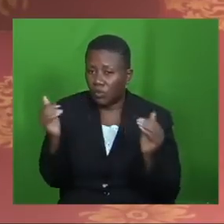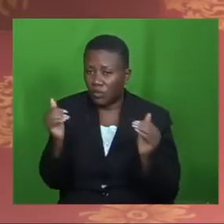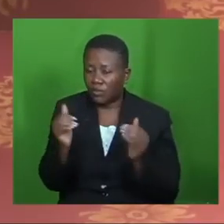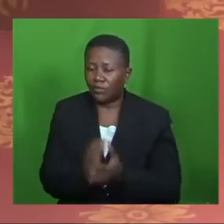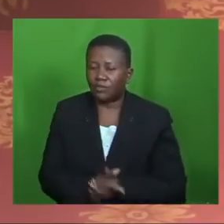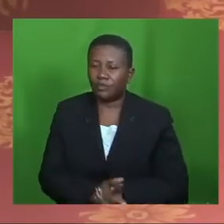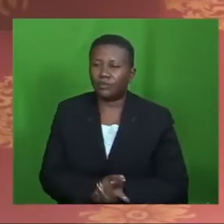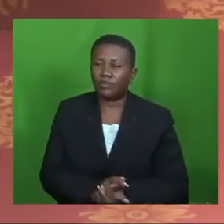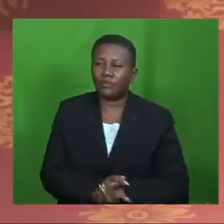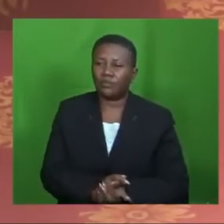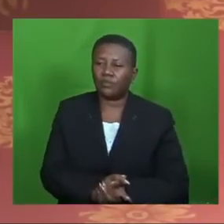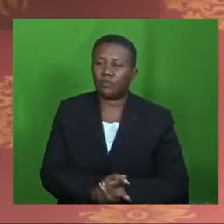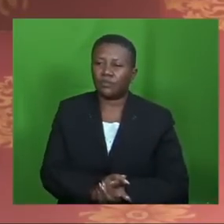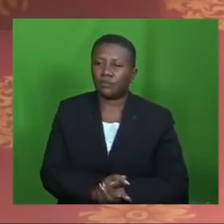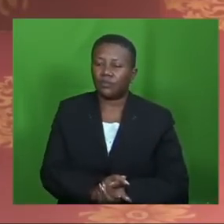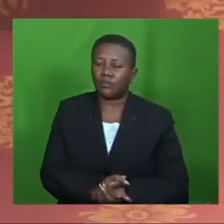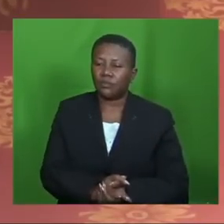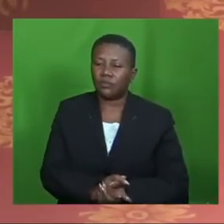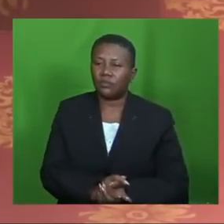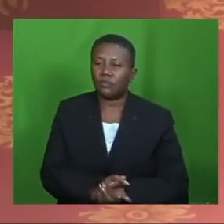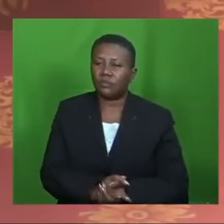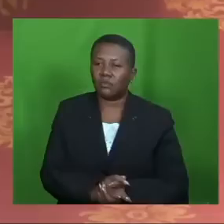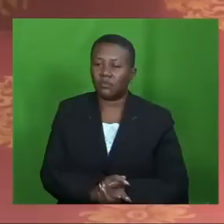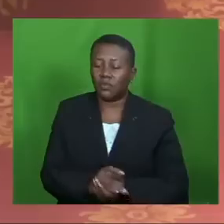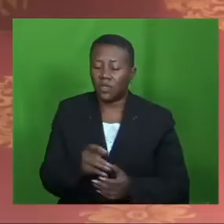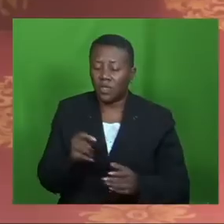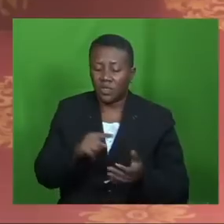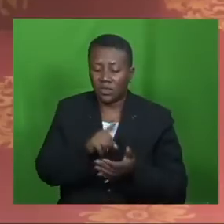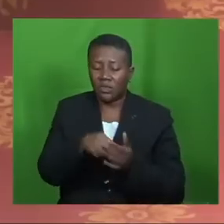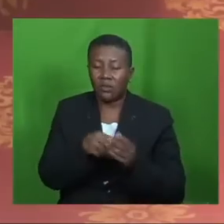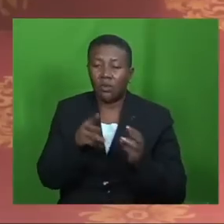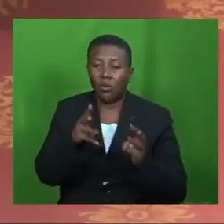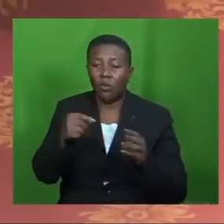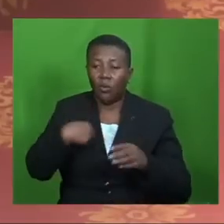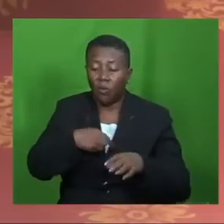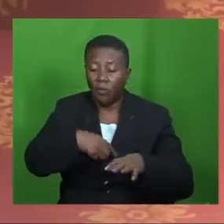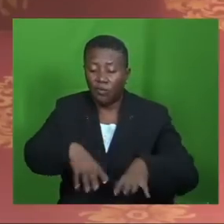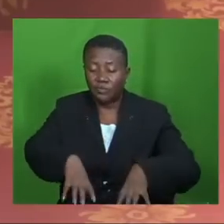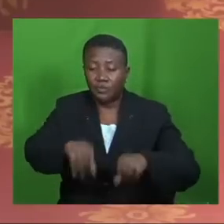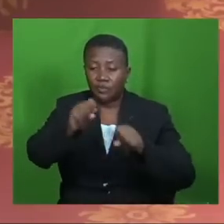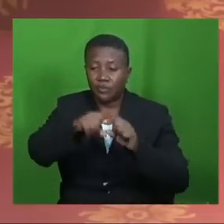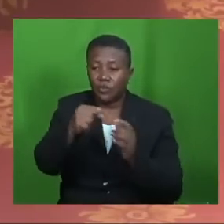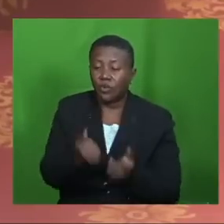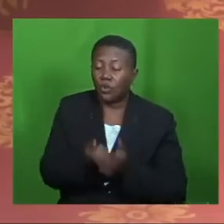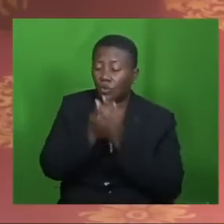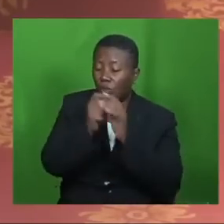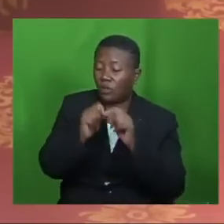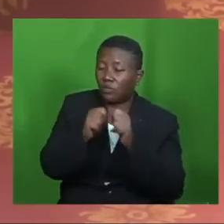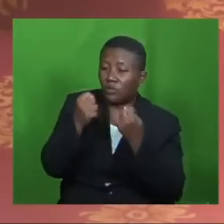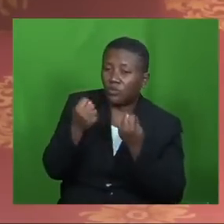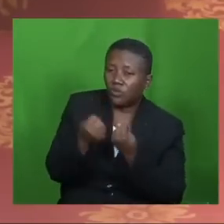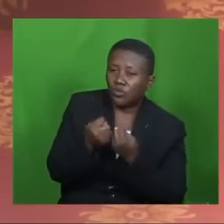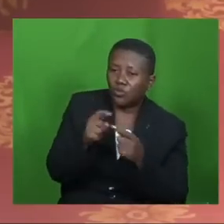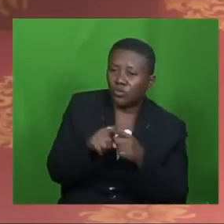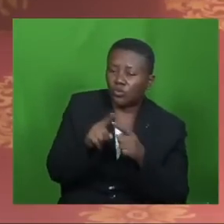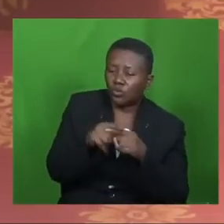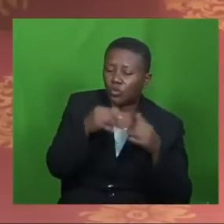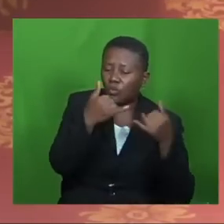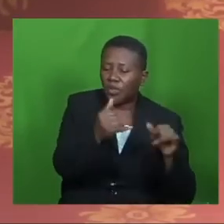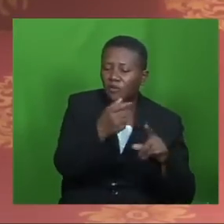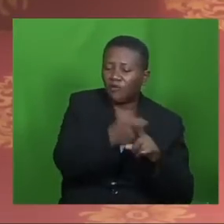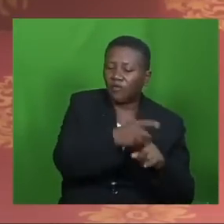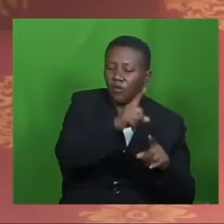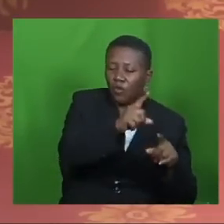matches. Mr. Speaker, this measure we have adopted is aimed at motivating the team to go all out and progress from one stage of